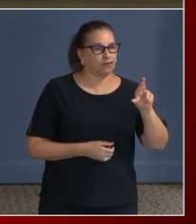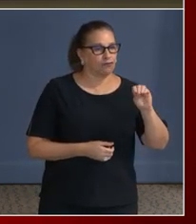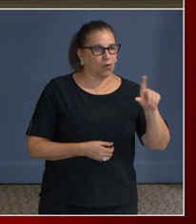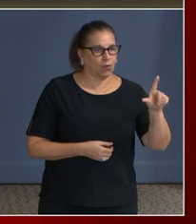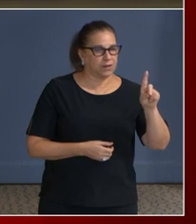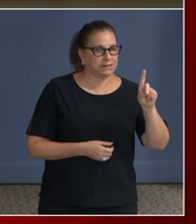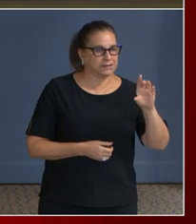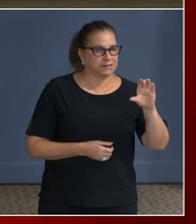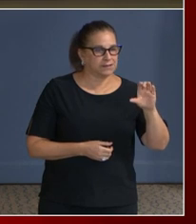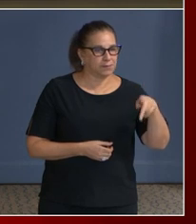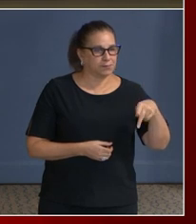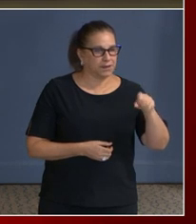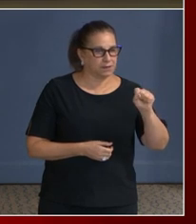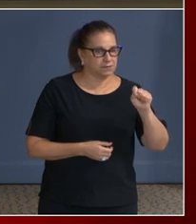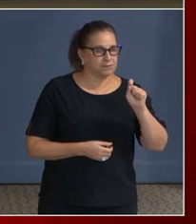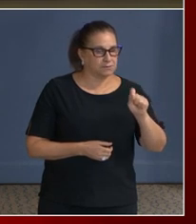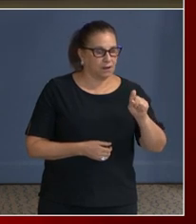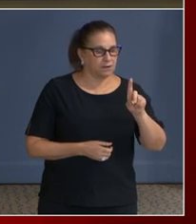enrolldcps.dc.gov,